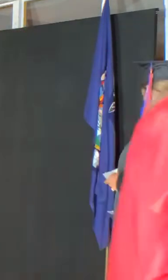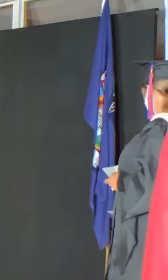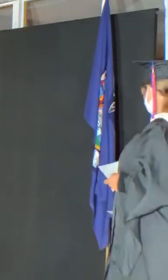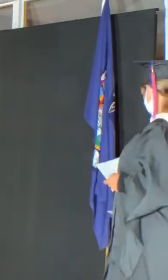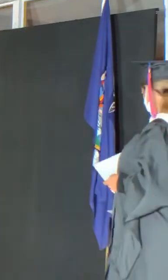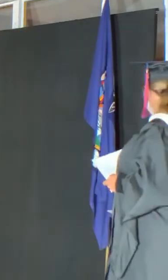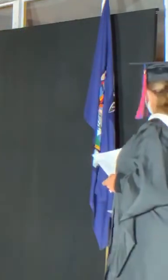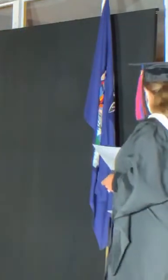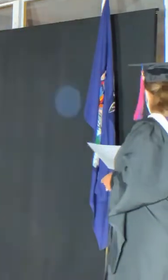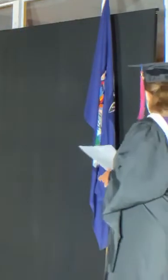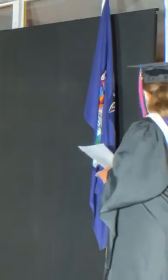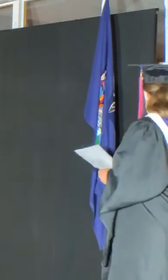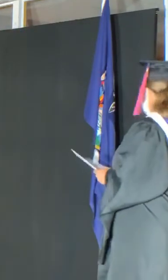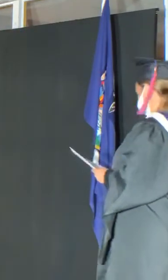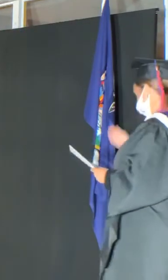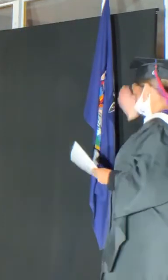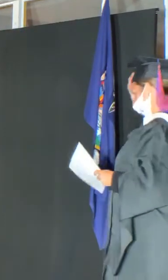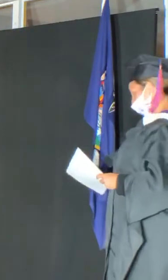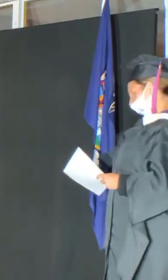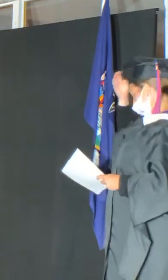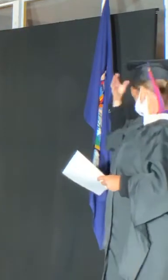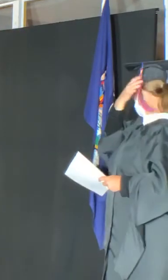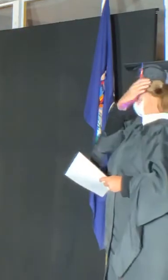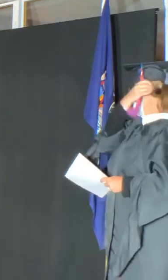Jax Ingram.